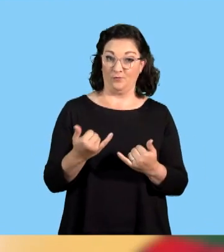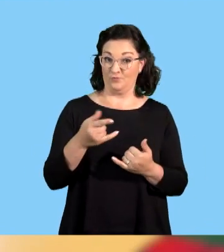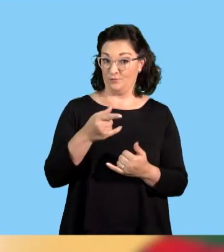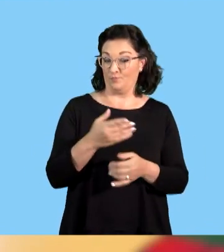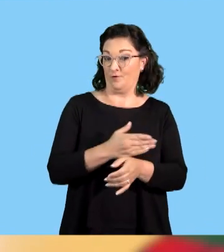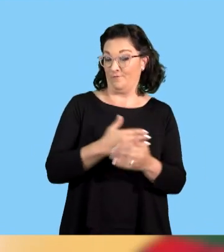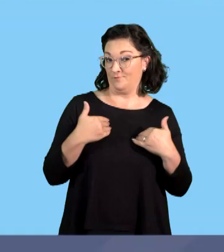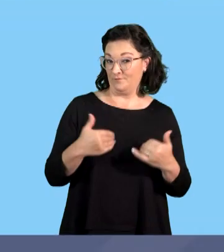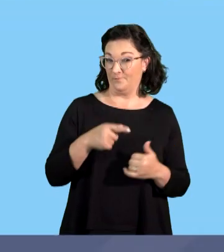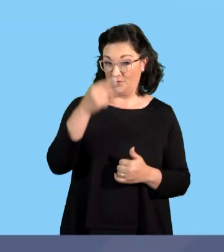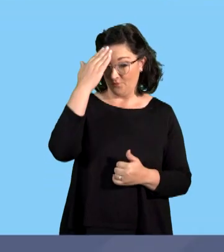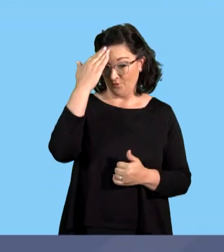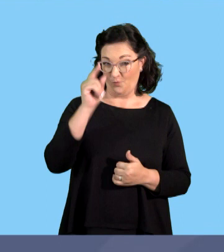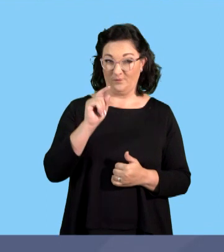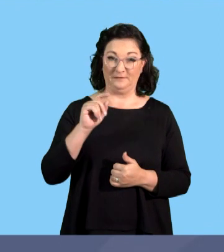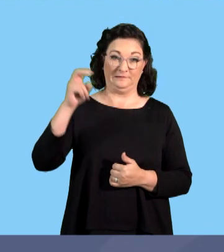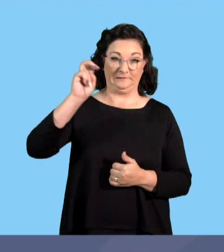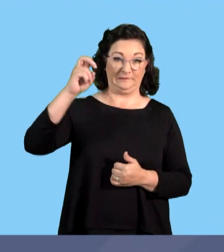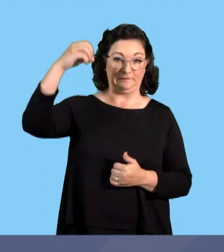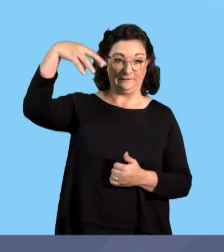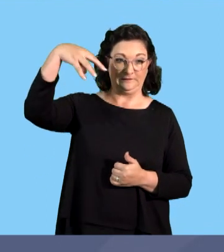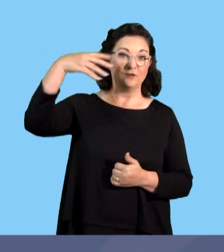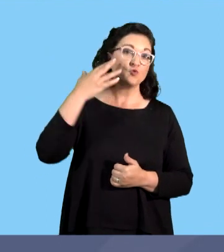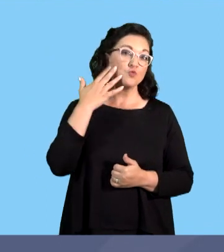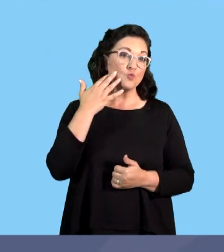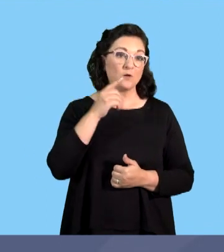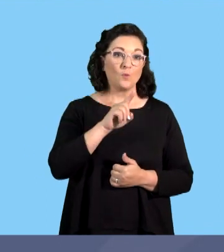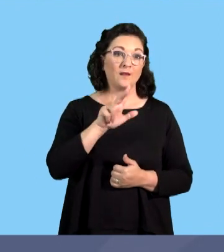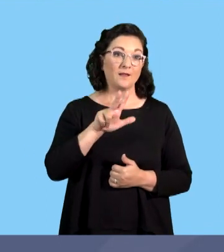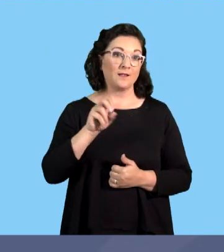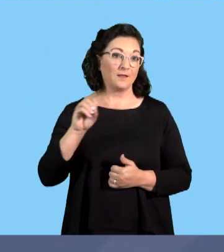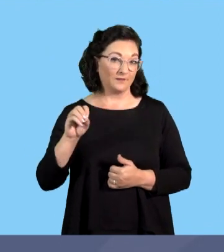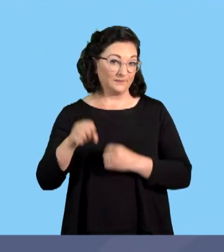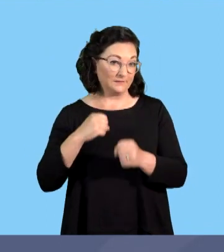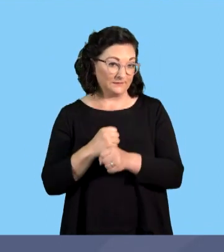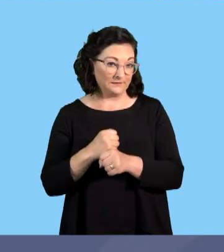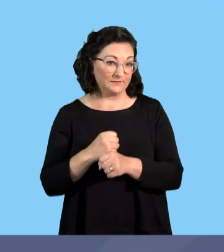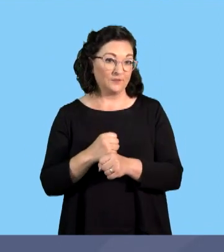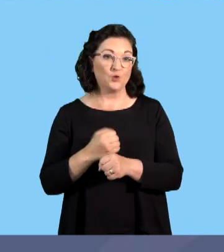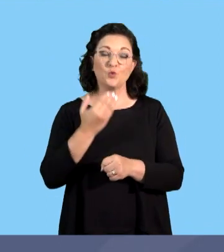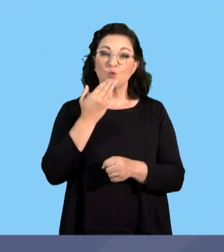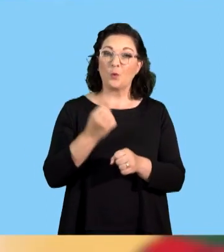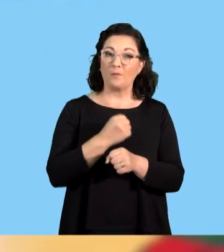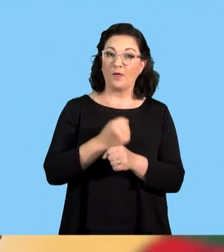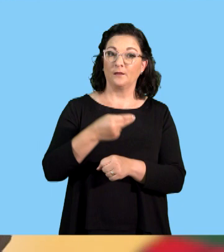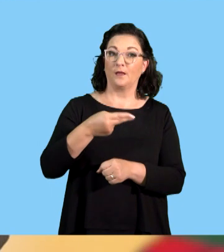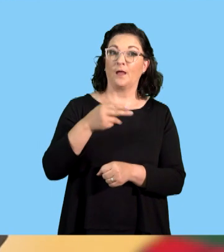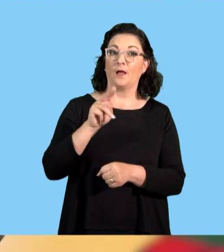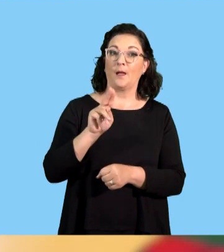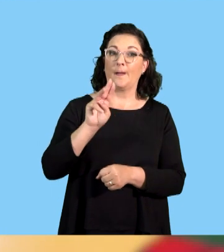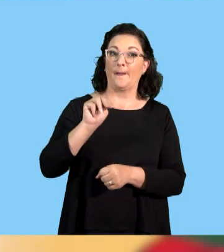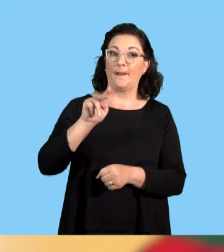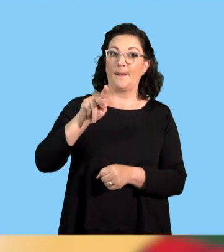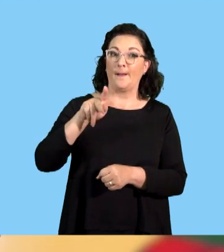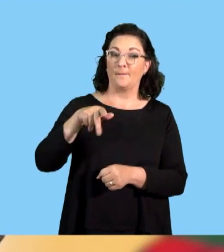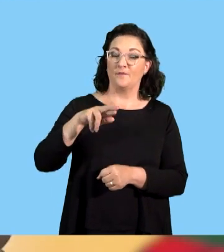start, did you know that the first electric light was made in the 1800s by a man called Humphrey Davy? So in this lesson,